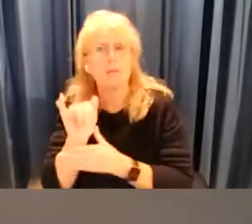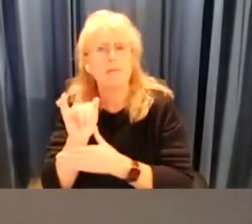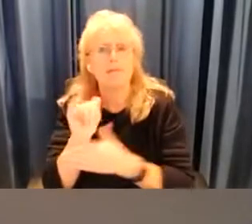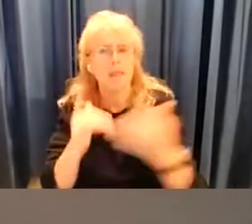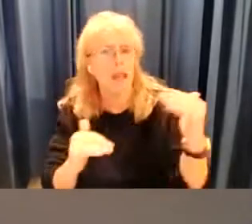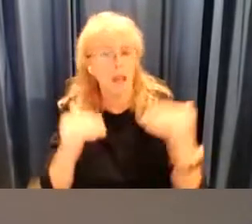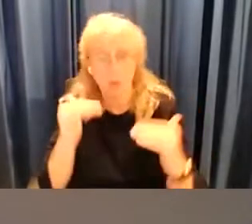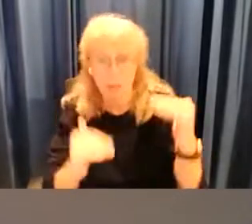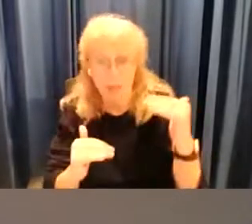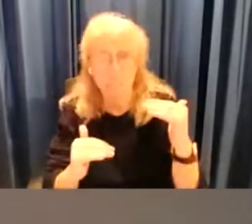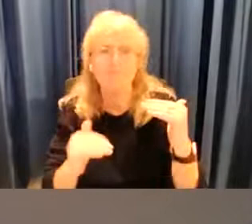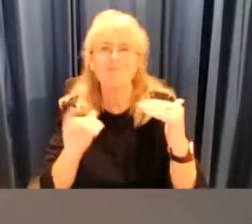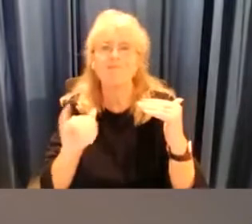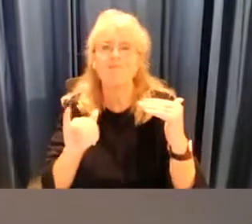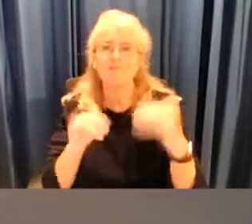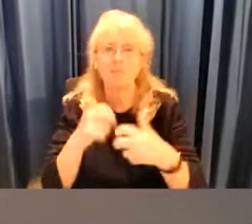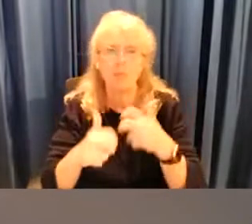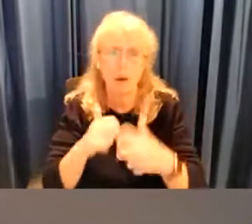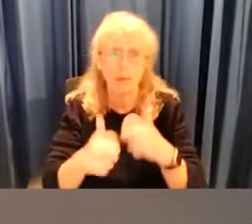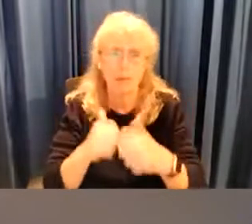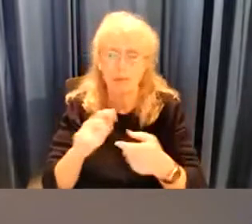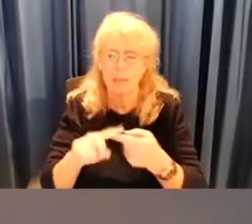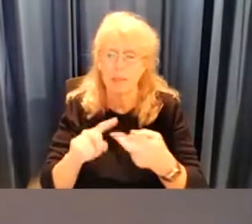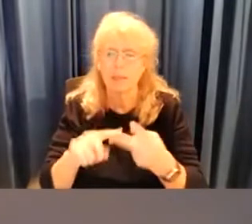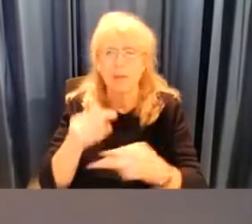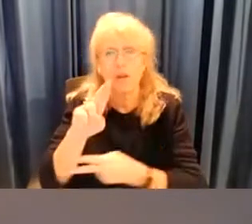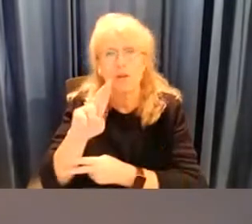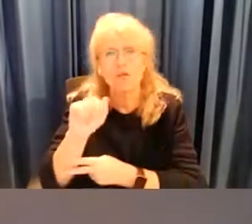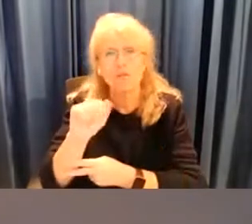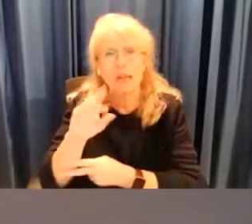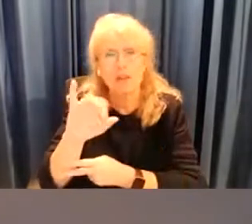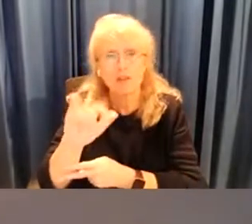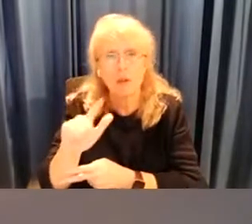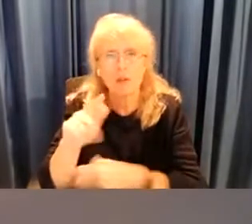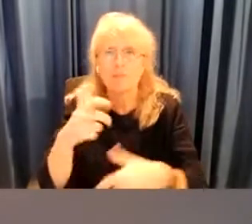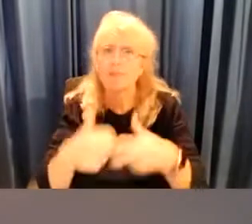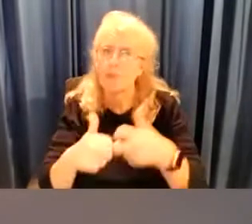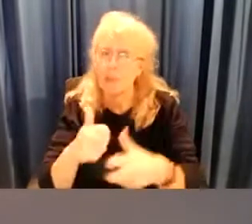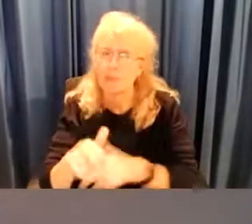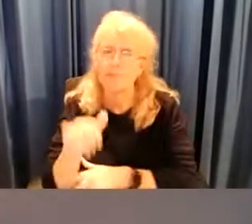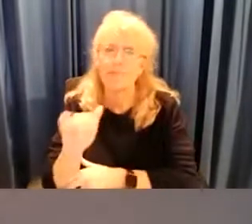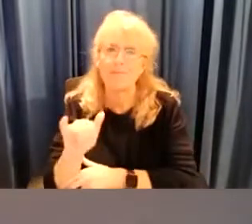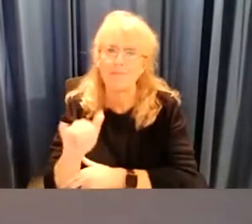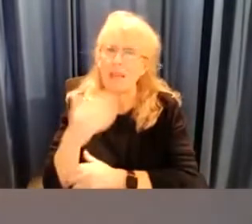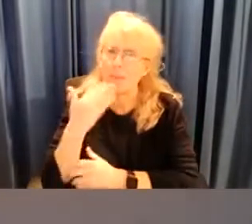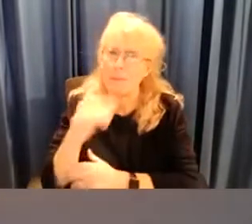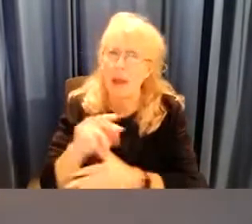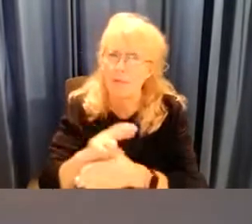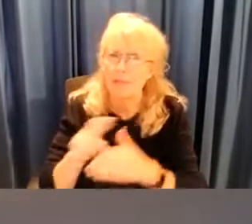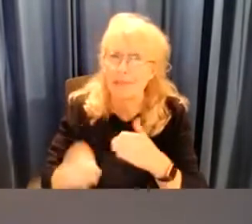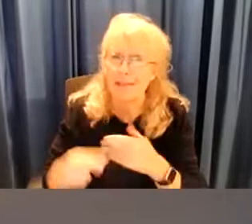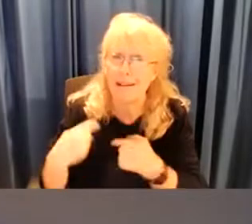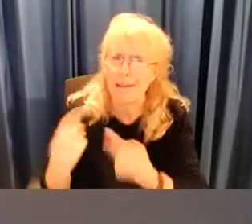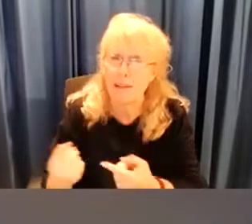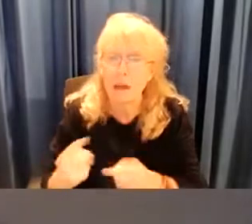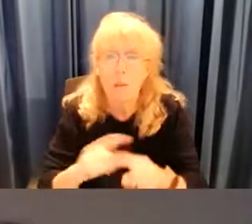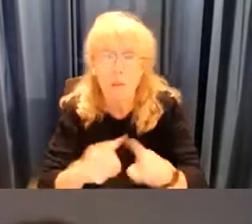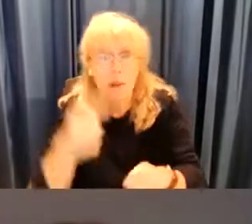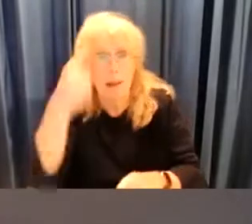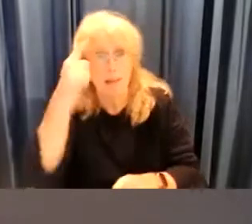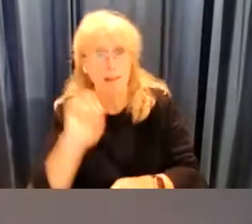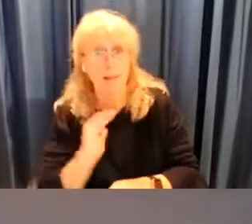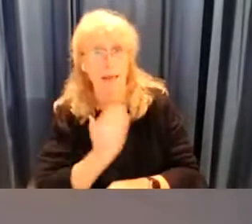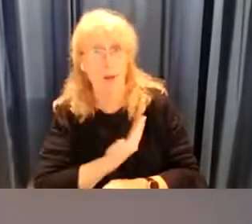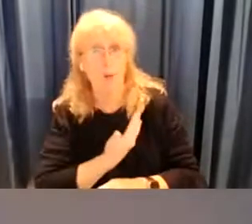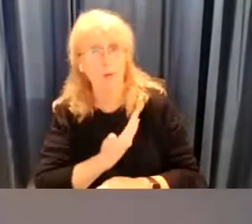that have been had bad results. And so I think our sheriff is doing a great job